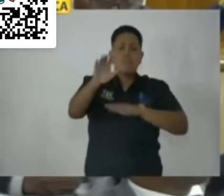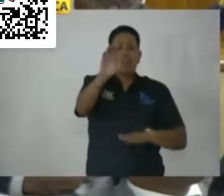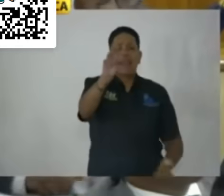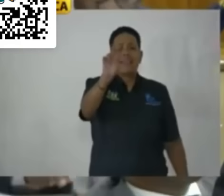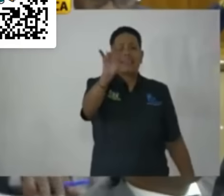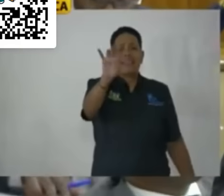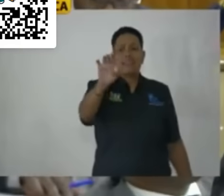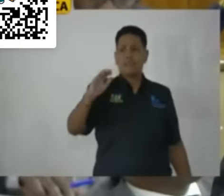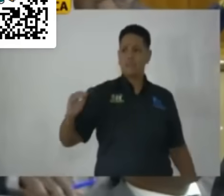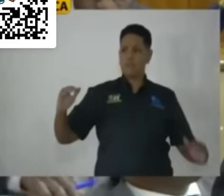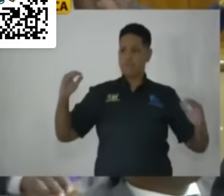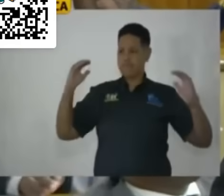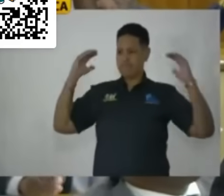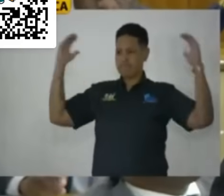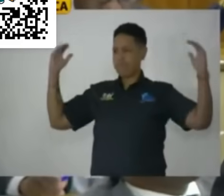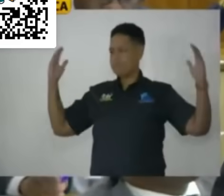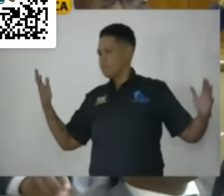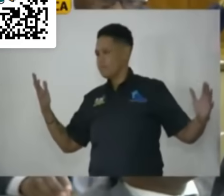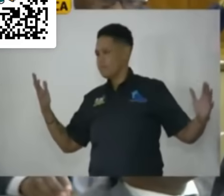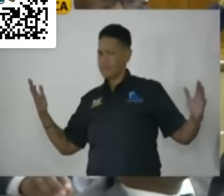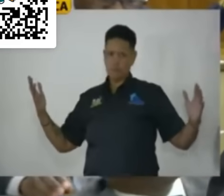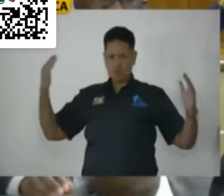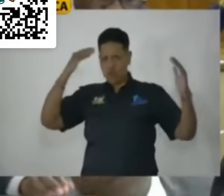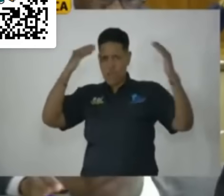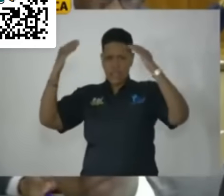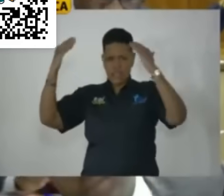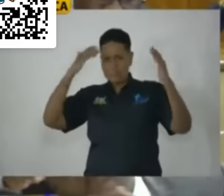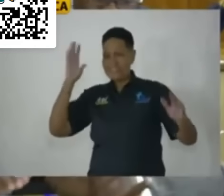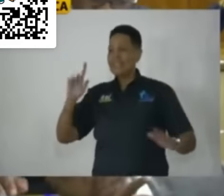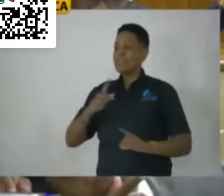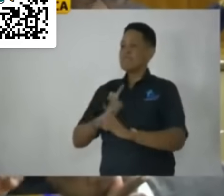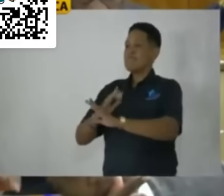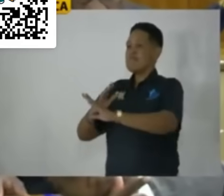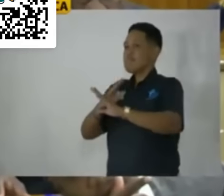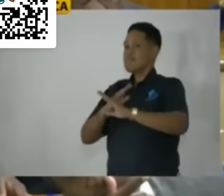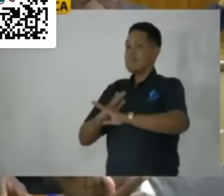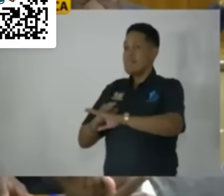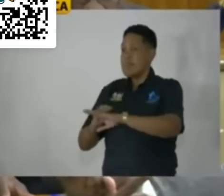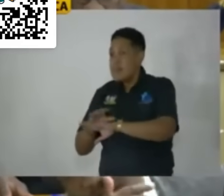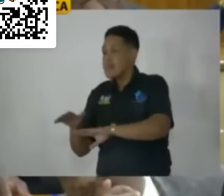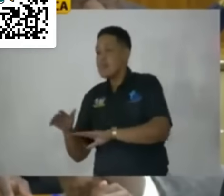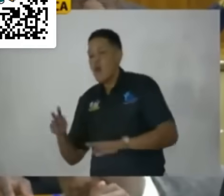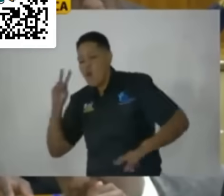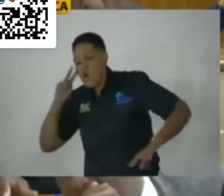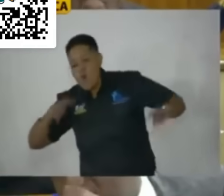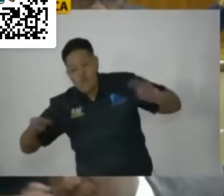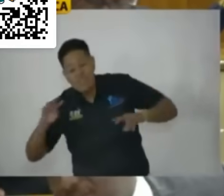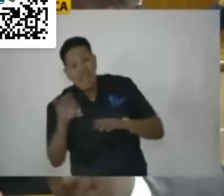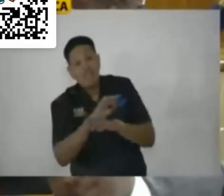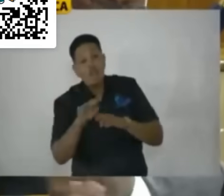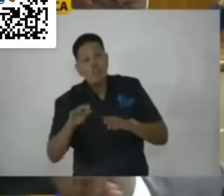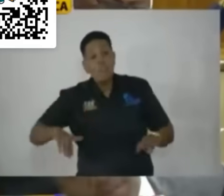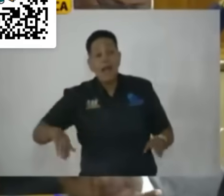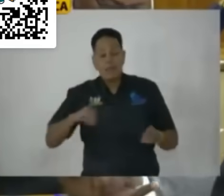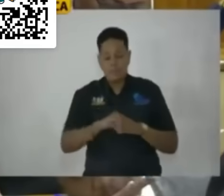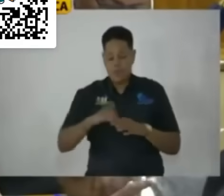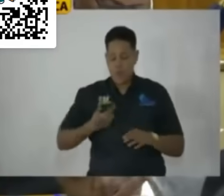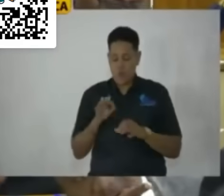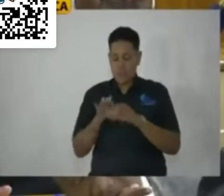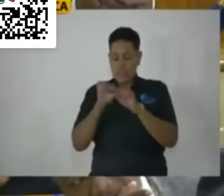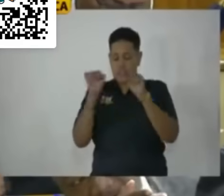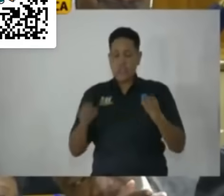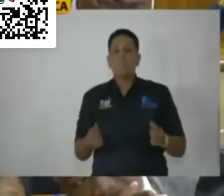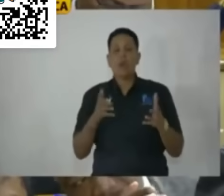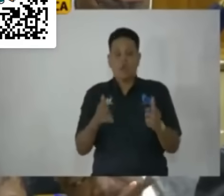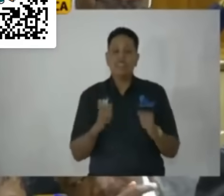undermining the efficacy and transparency of oversight functions of parliament in our democracy.